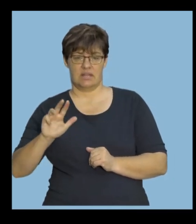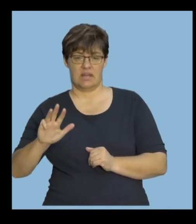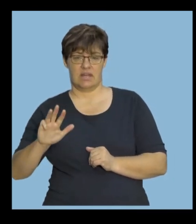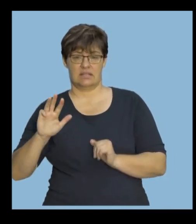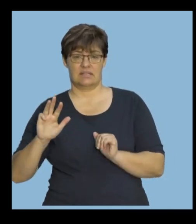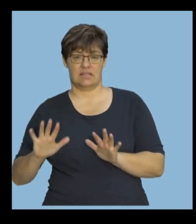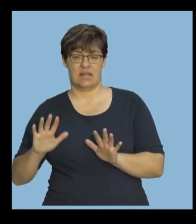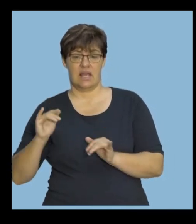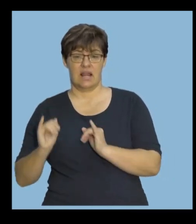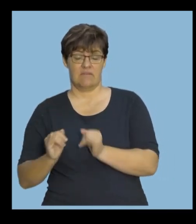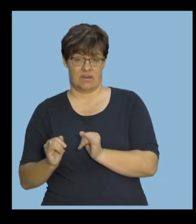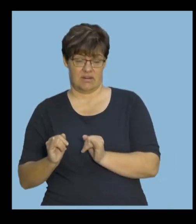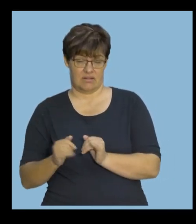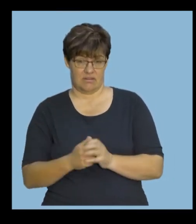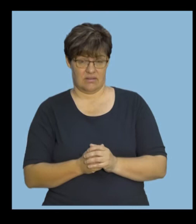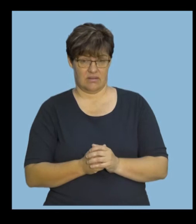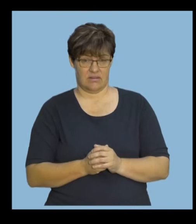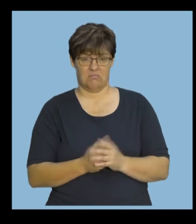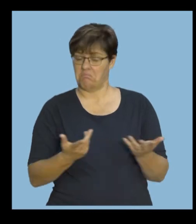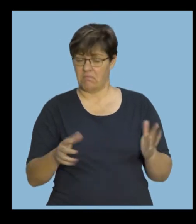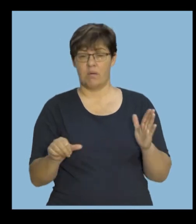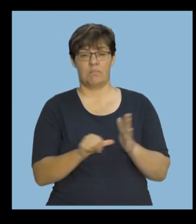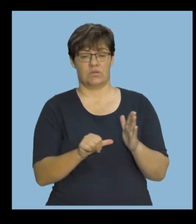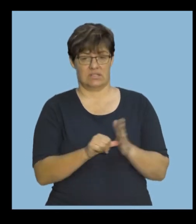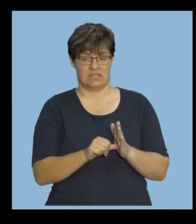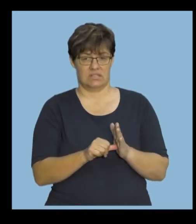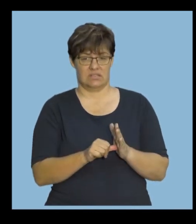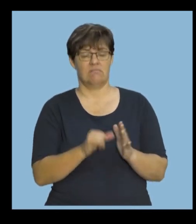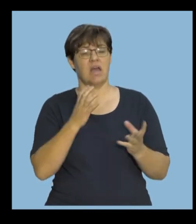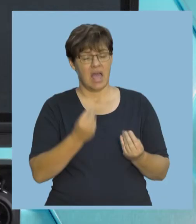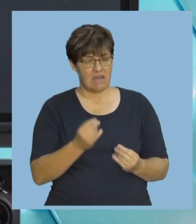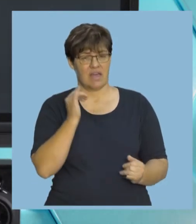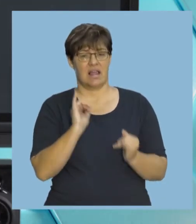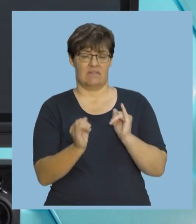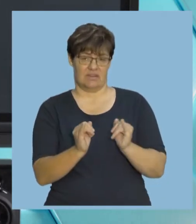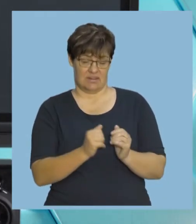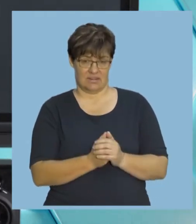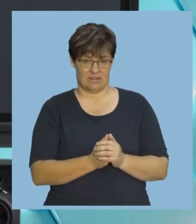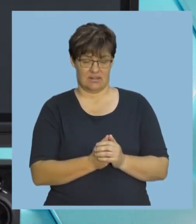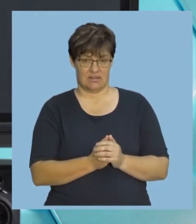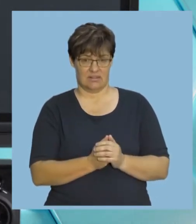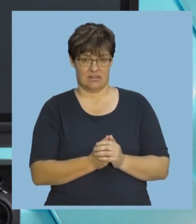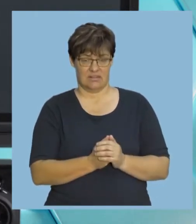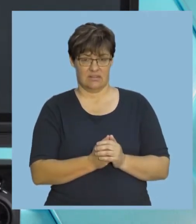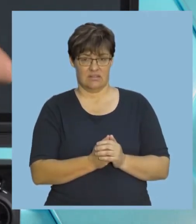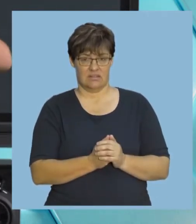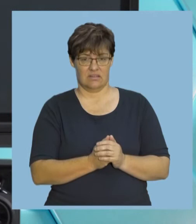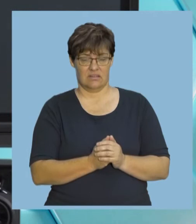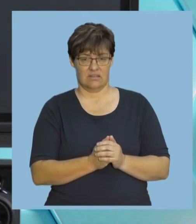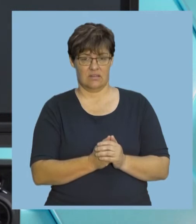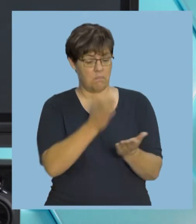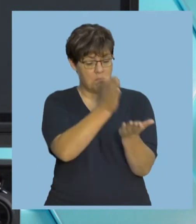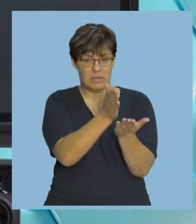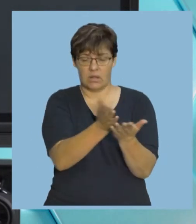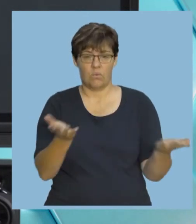7, 8, 9, 10, 11. Very important. So you have 11. Now, where